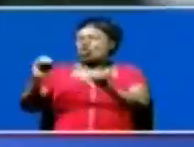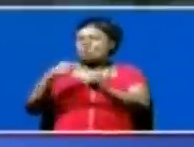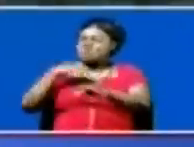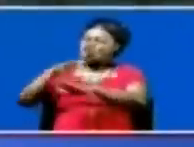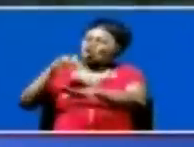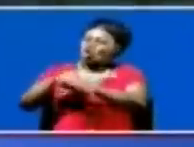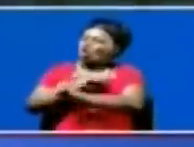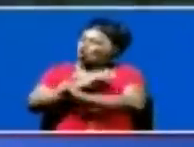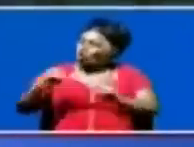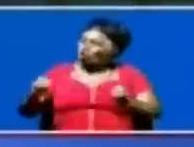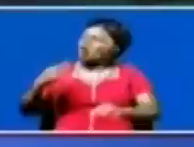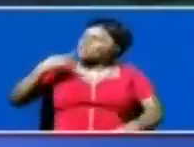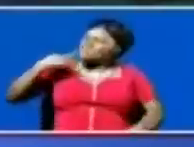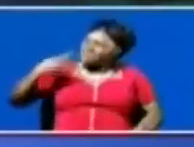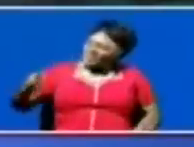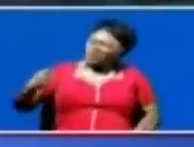I have not called anybody. We were